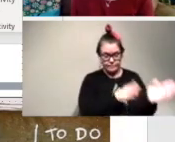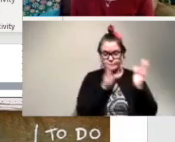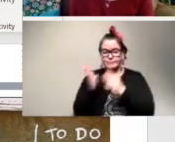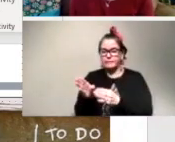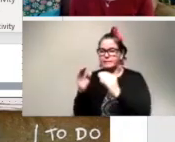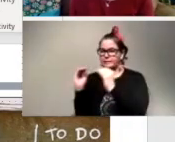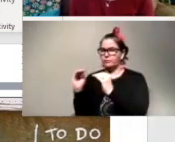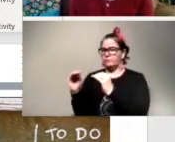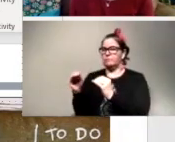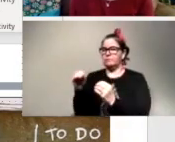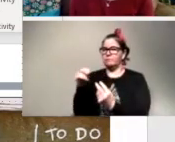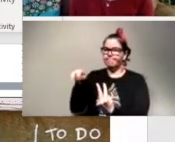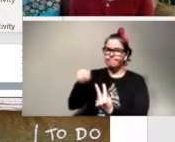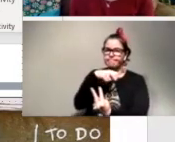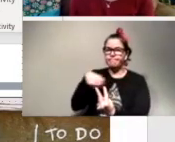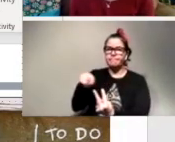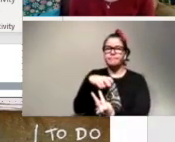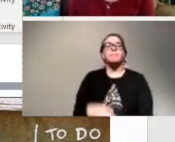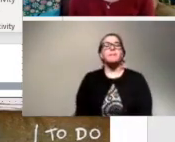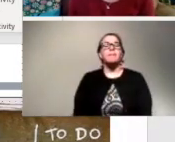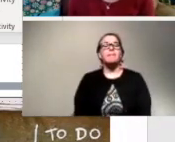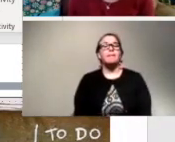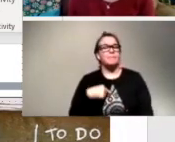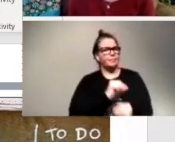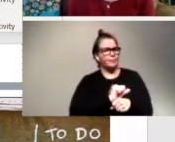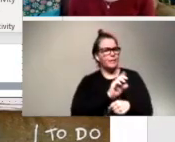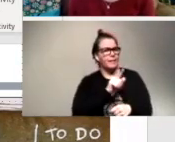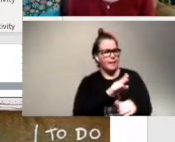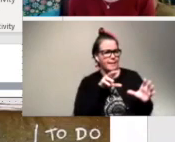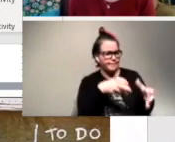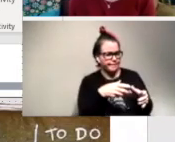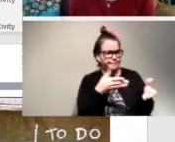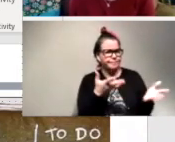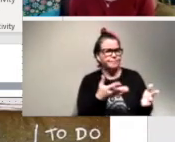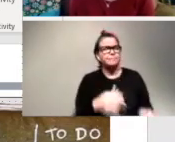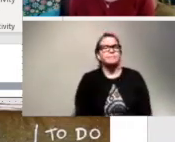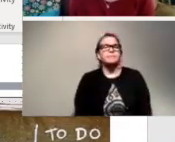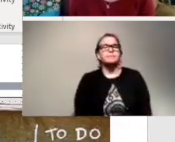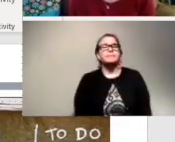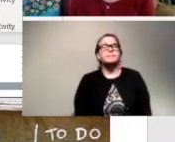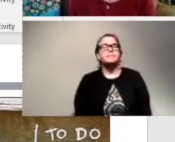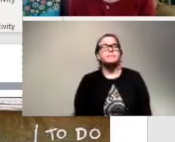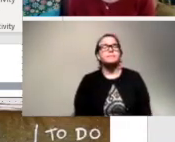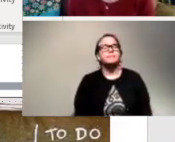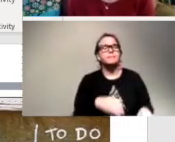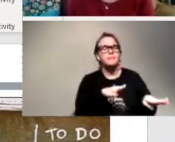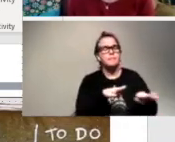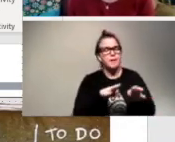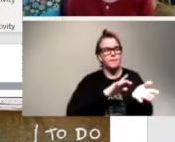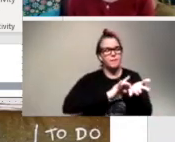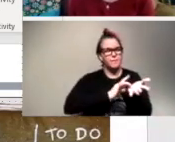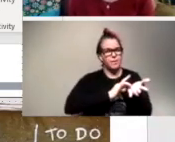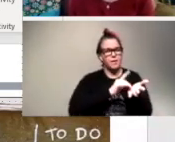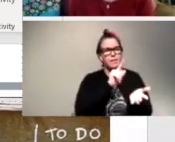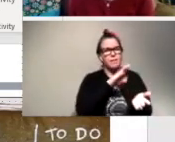teaching. So for my work in my laboratory, I run a behavioral pharmacology laboratory.